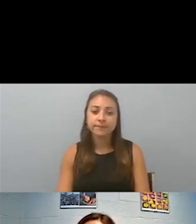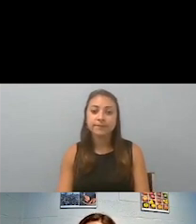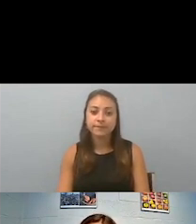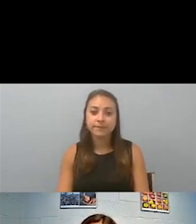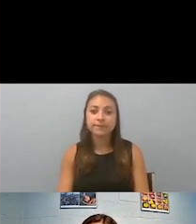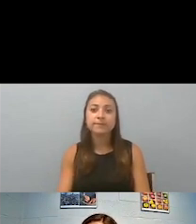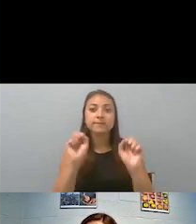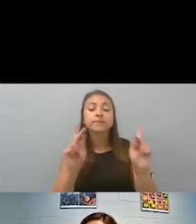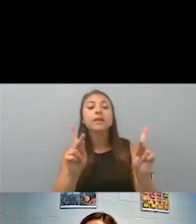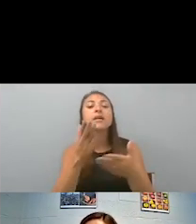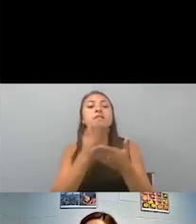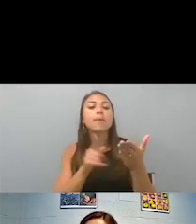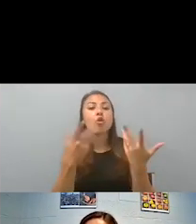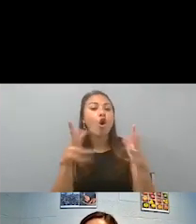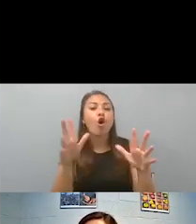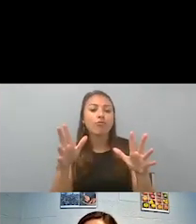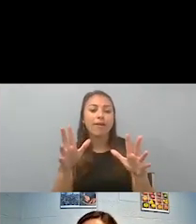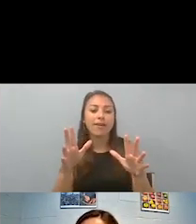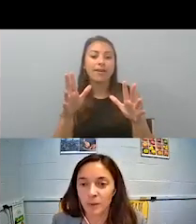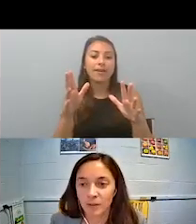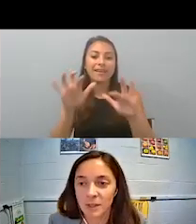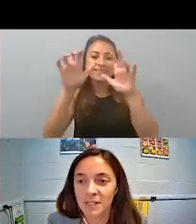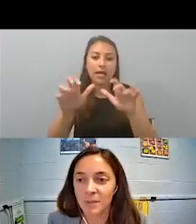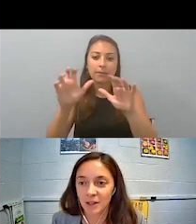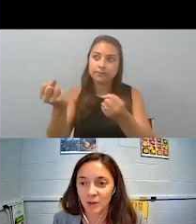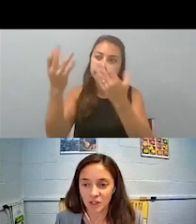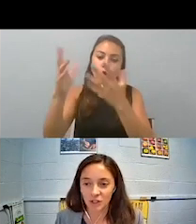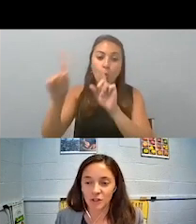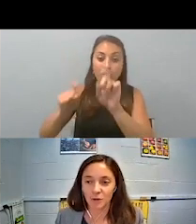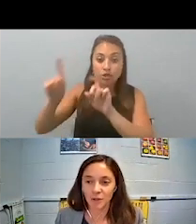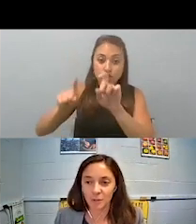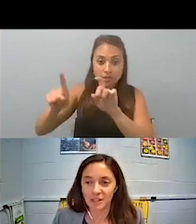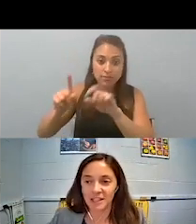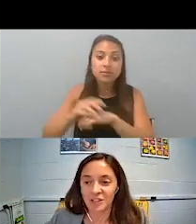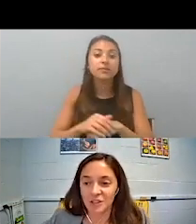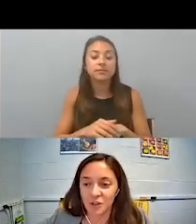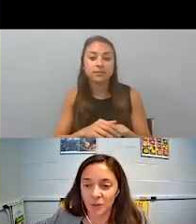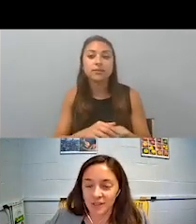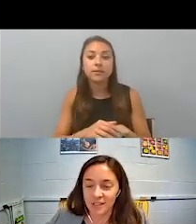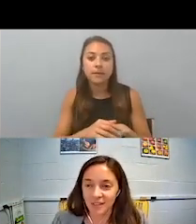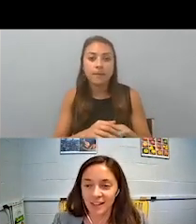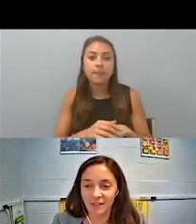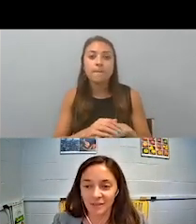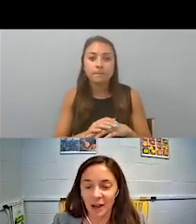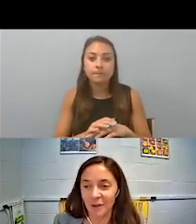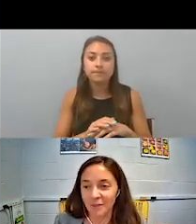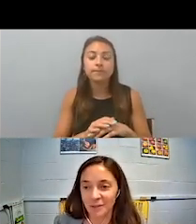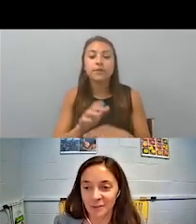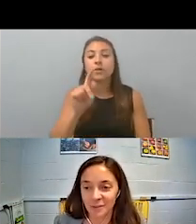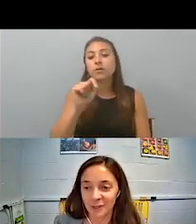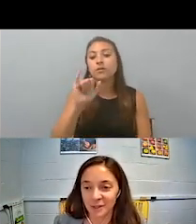So we know some of you submitted questions beforehand, and I'm sure people have been submitting questions throughout the presentation. So